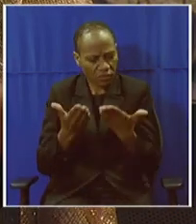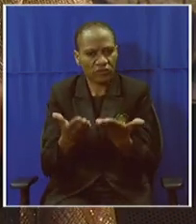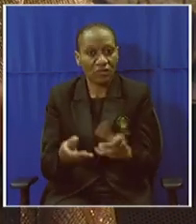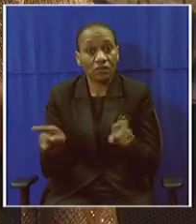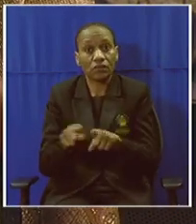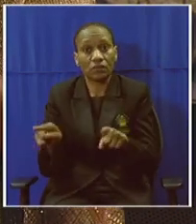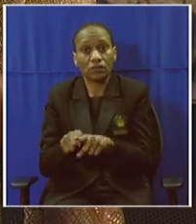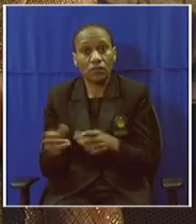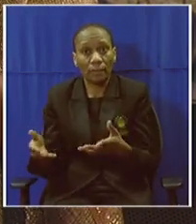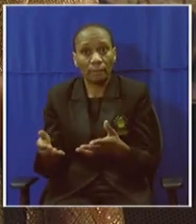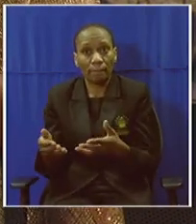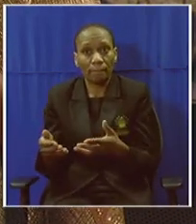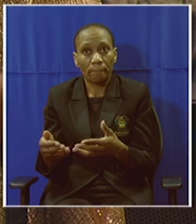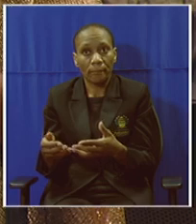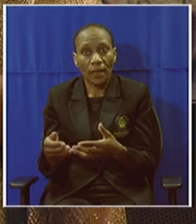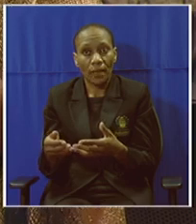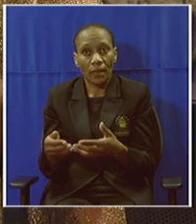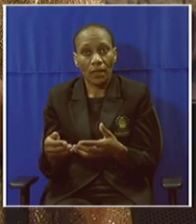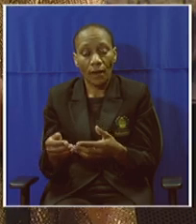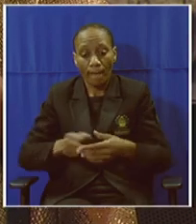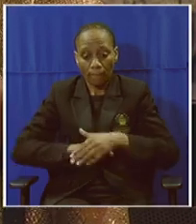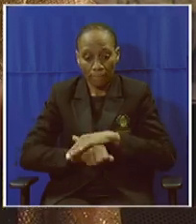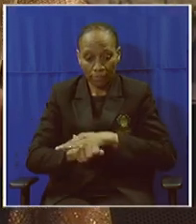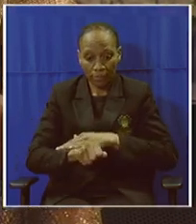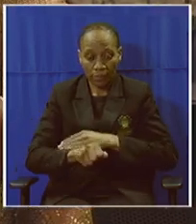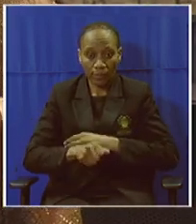including reproductive healthcare.